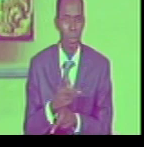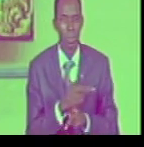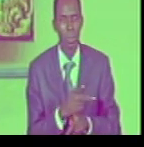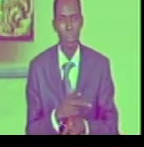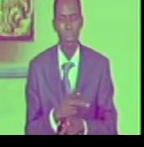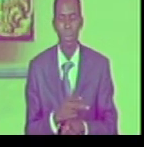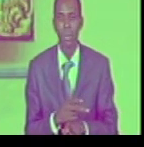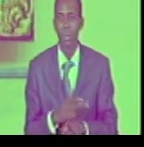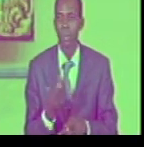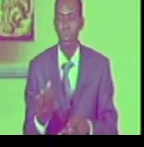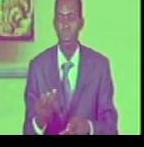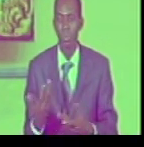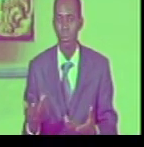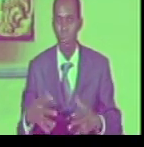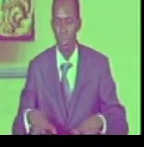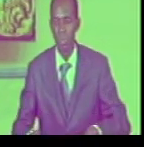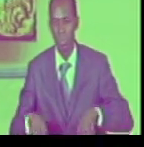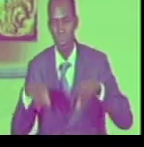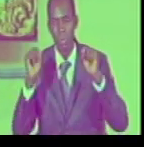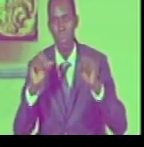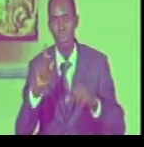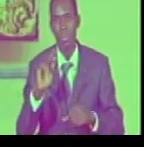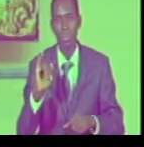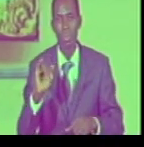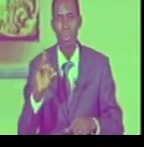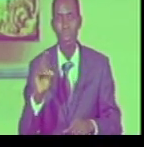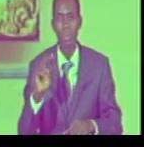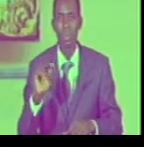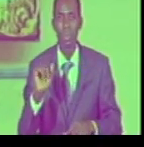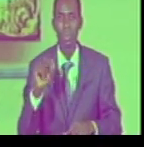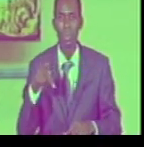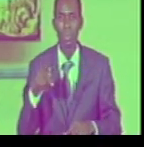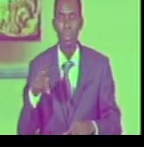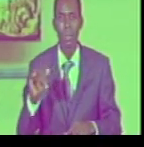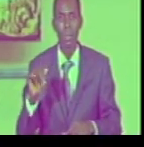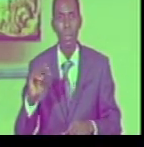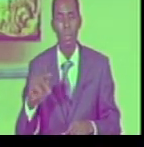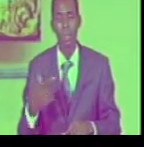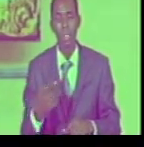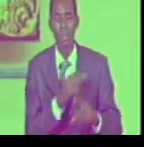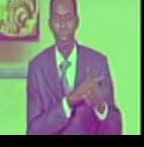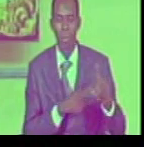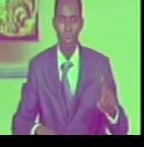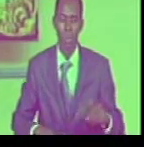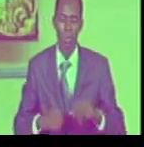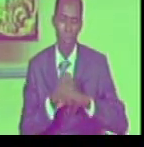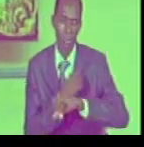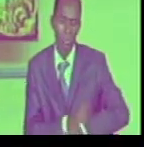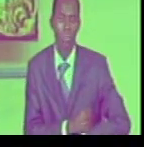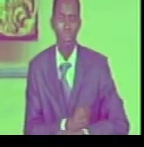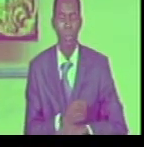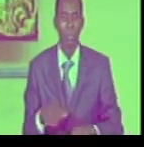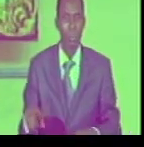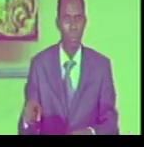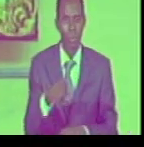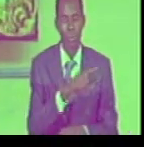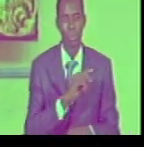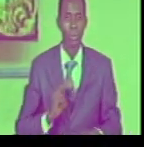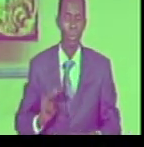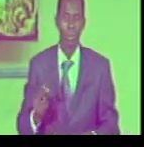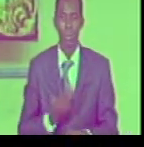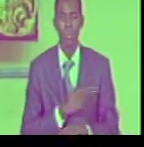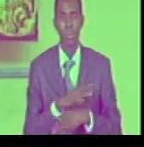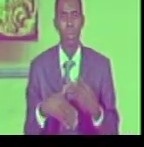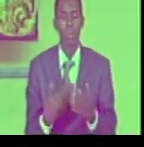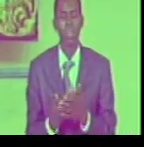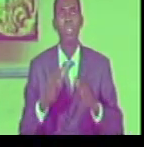banditry, kidnapping. The Lord shielded, defended, protected us. Let's give him glory. Give him glory. Give